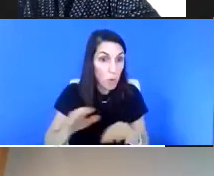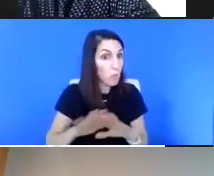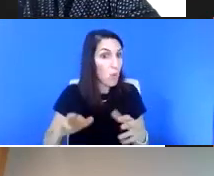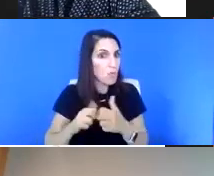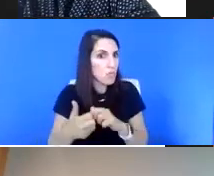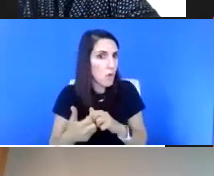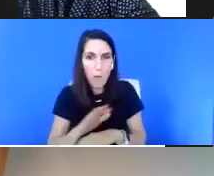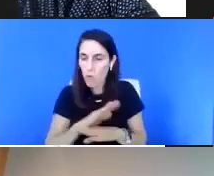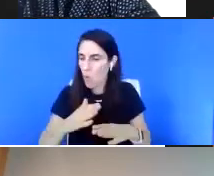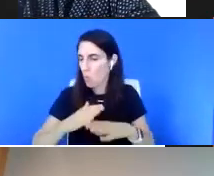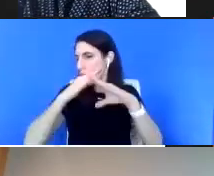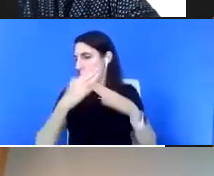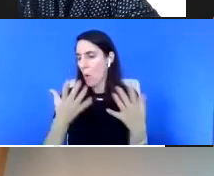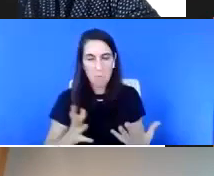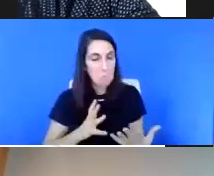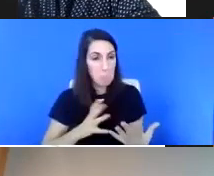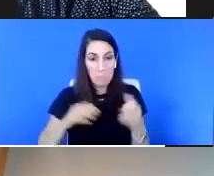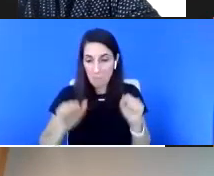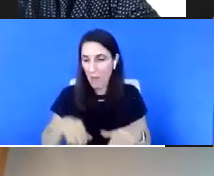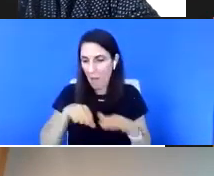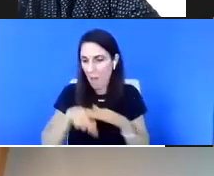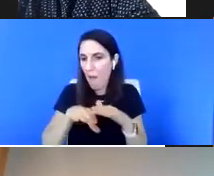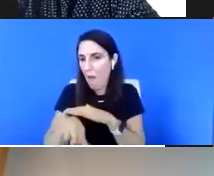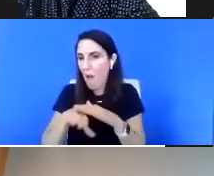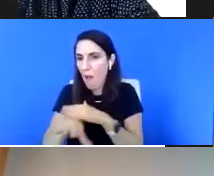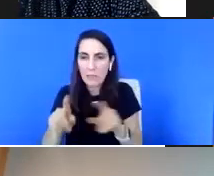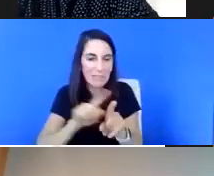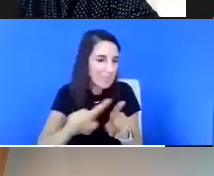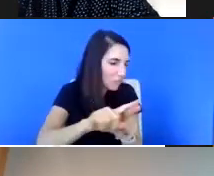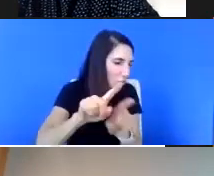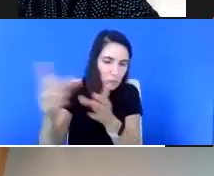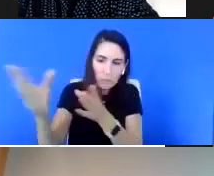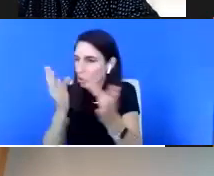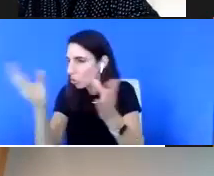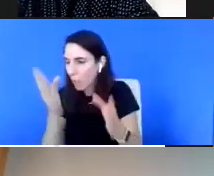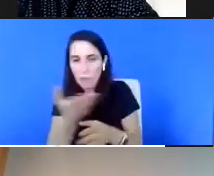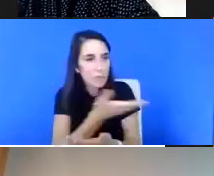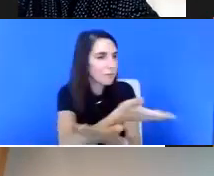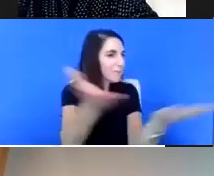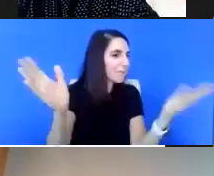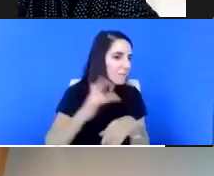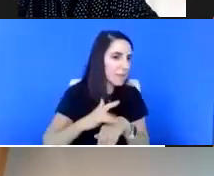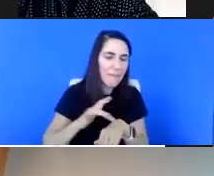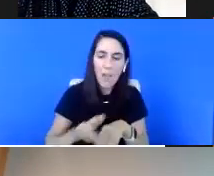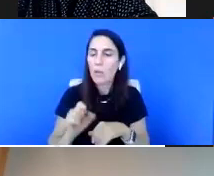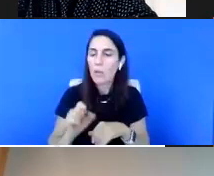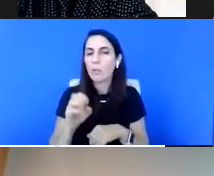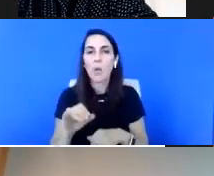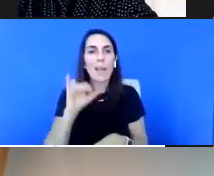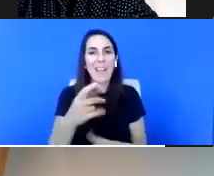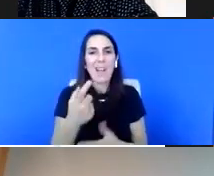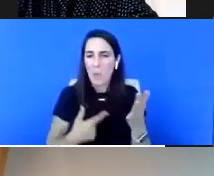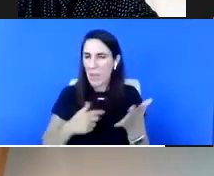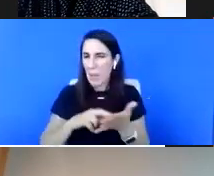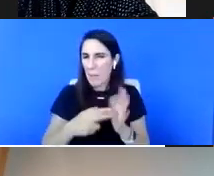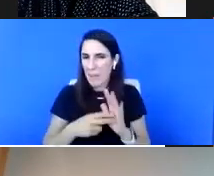and there are no barriers to me being able to access various services that are available. So that's what we talk about when we